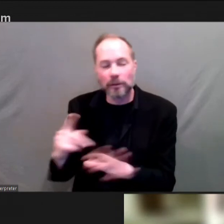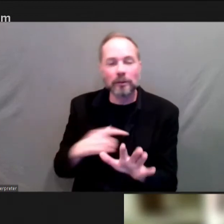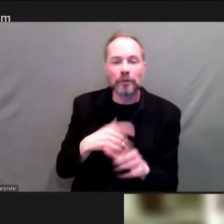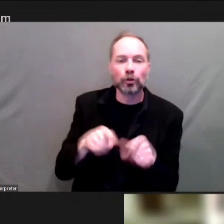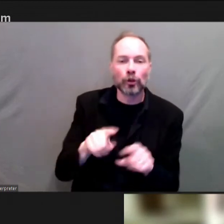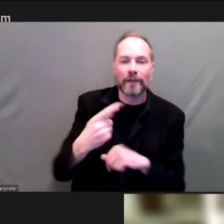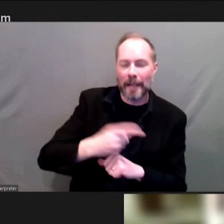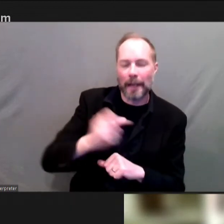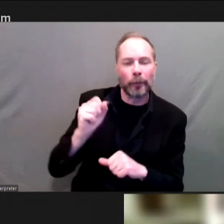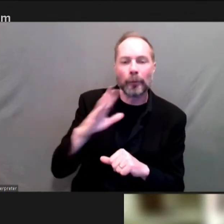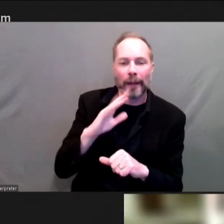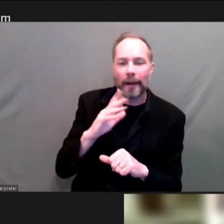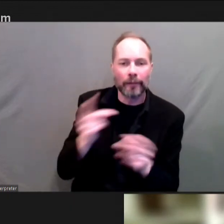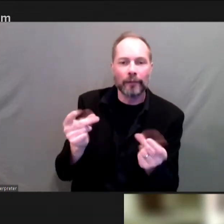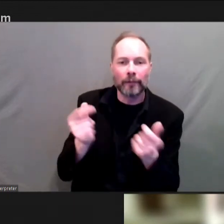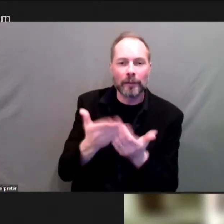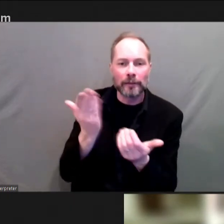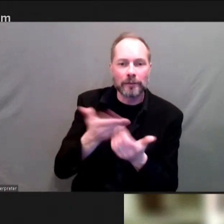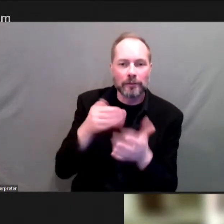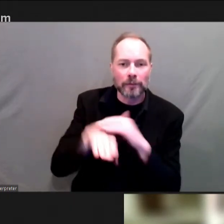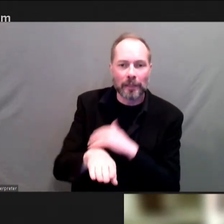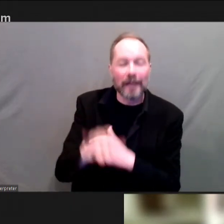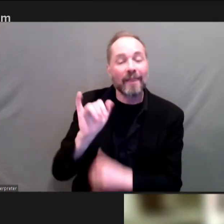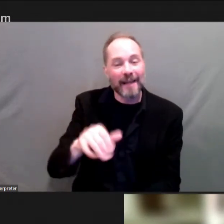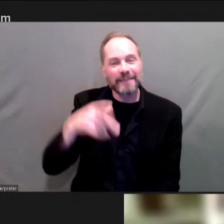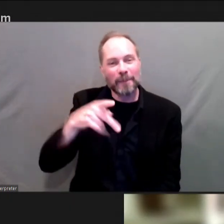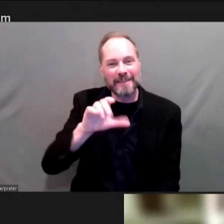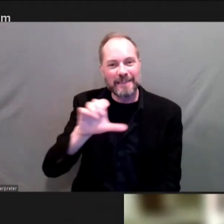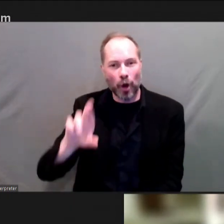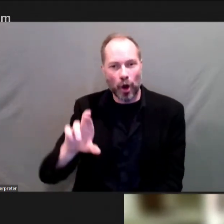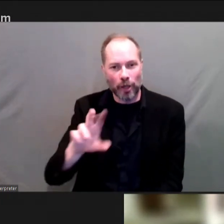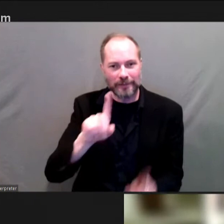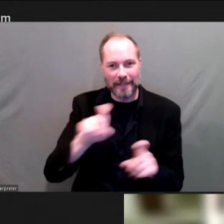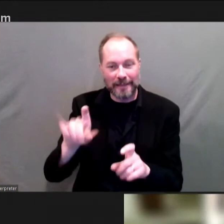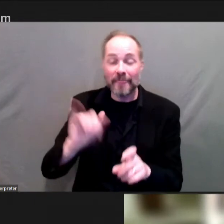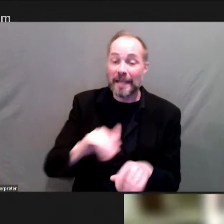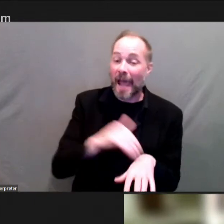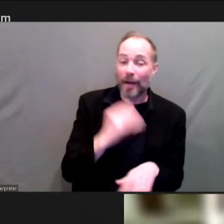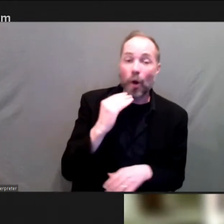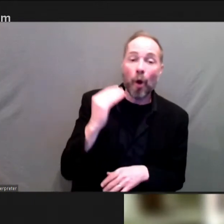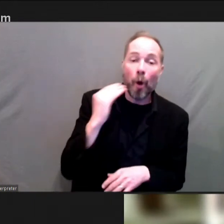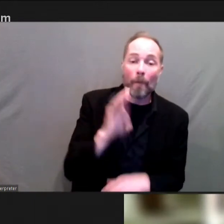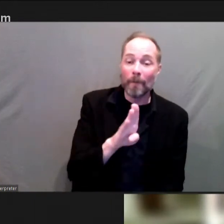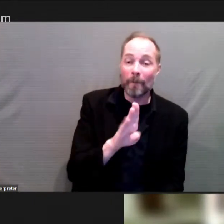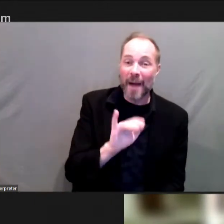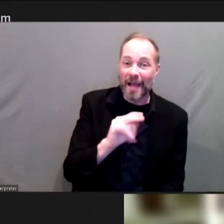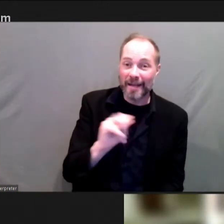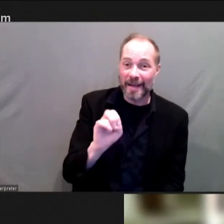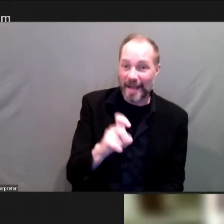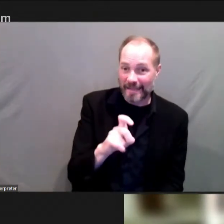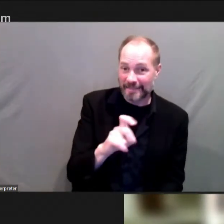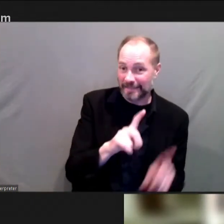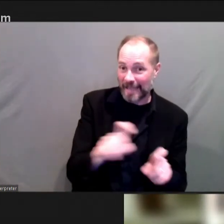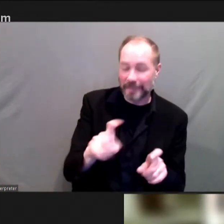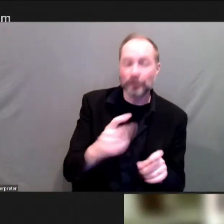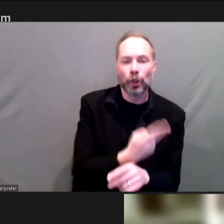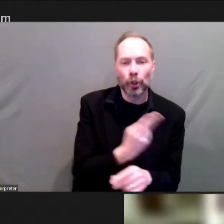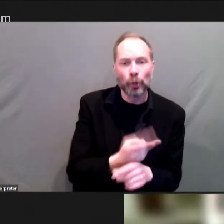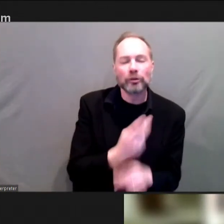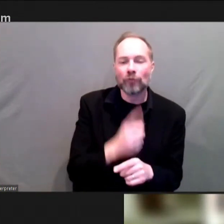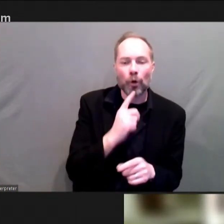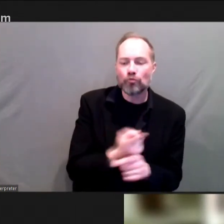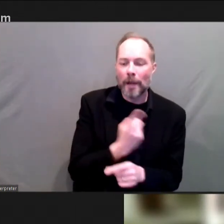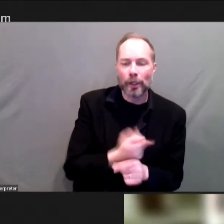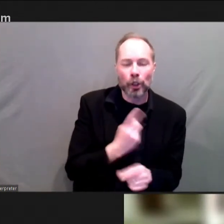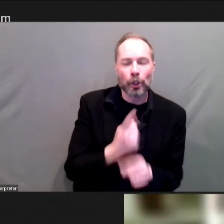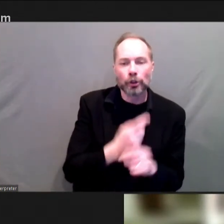tested. These are the PCR tests. The at-home Binax tests are used for regular maintenance and screening, meaning you can